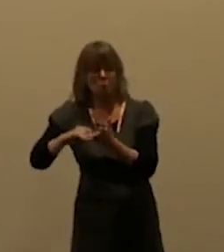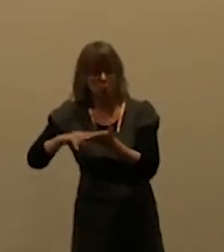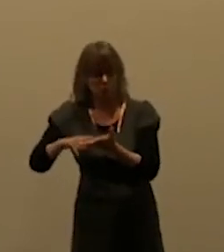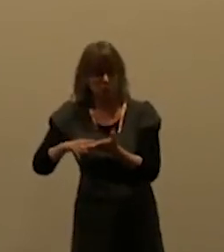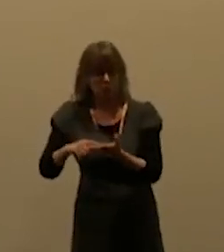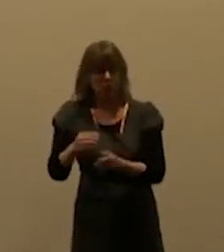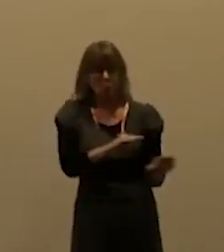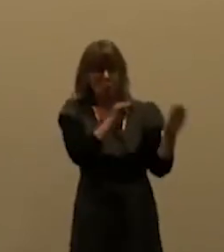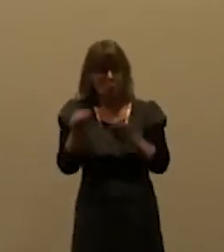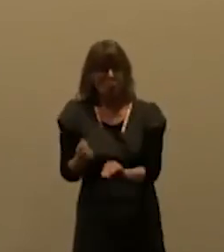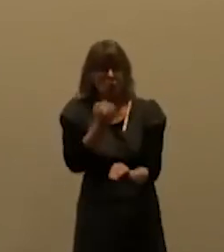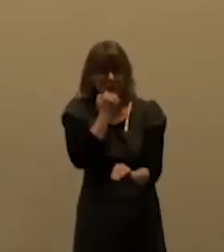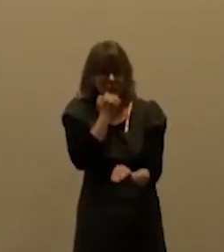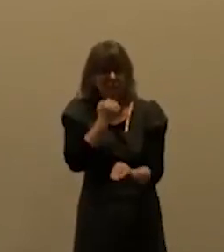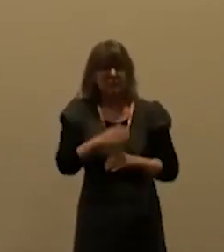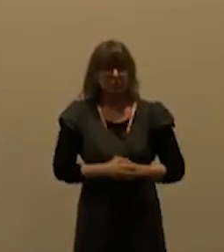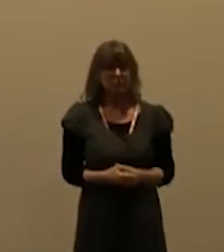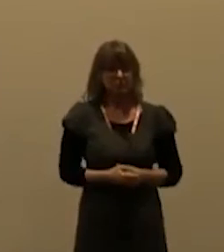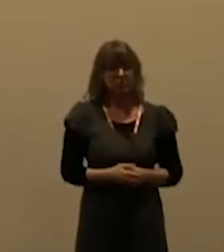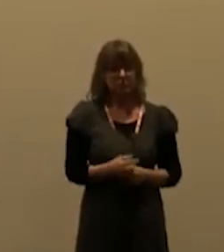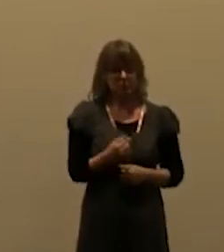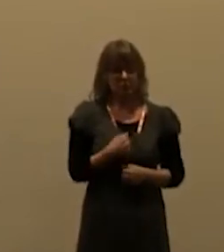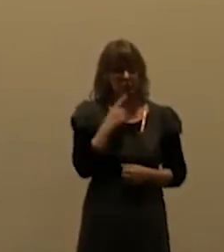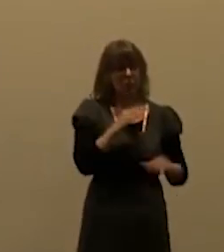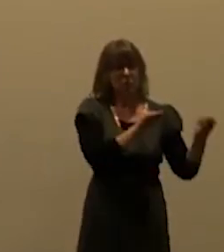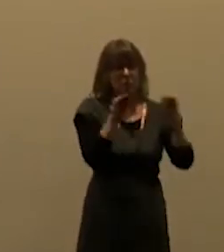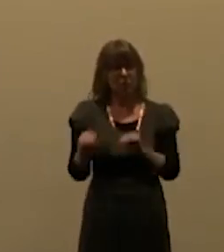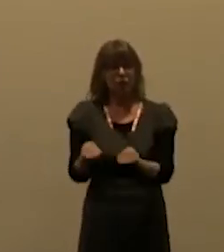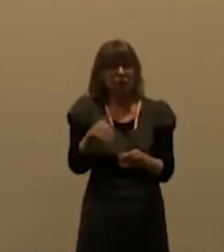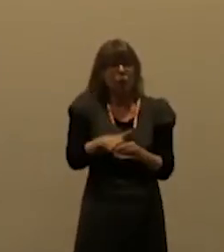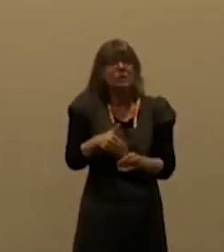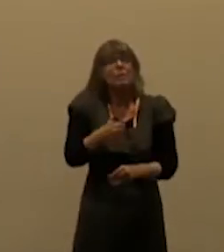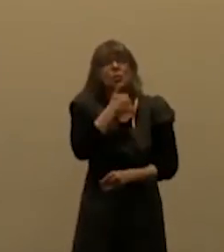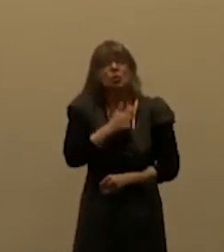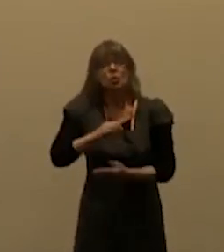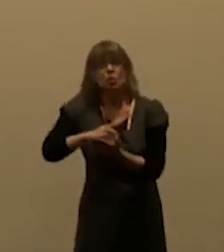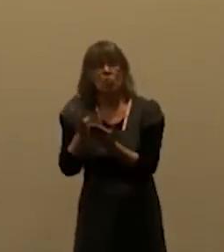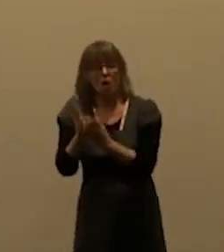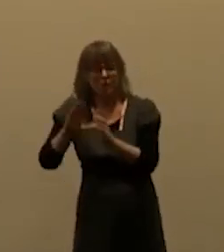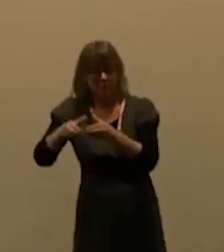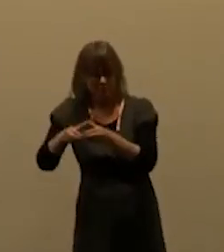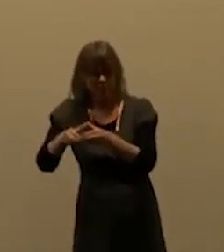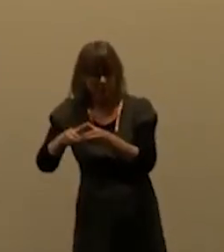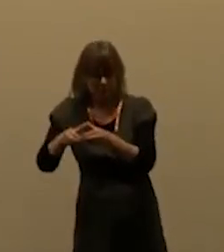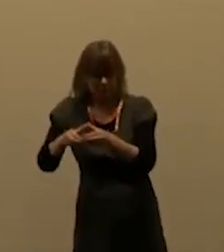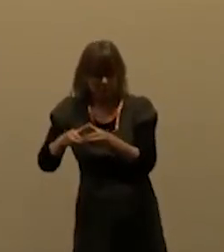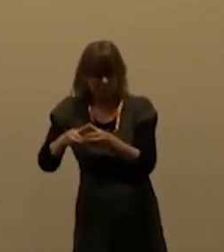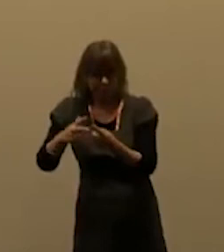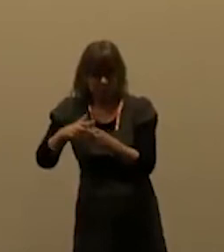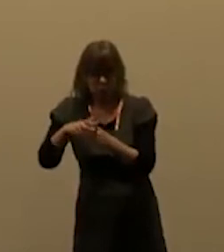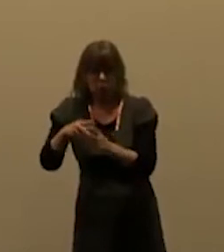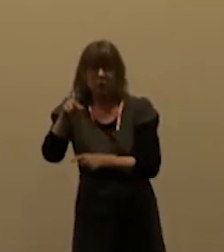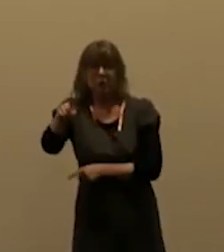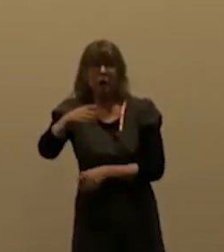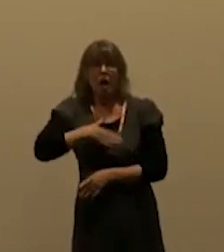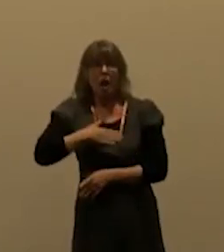of. You got the as is. We'd copy that into the 2B, and we'd migrate the content using third-party tooling probably. Sorry, go for it. I love that. I